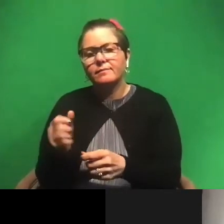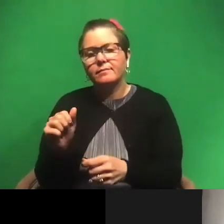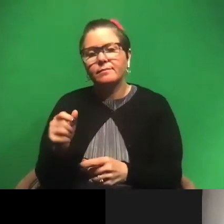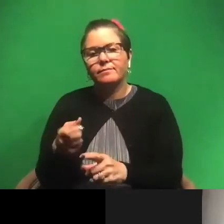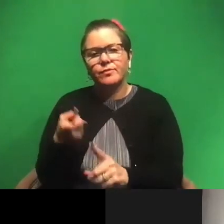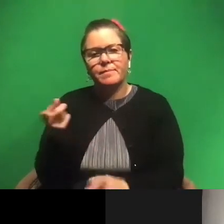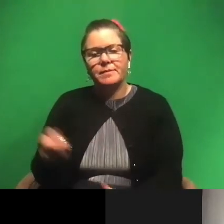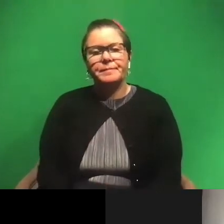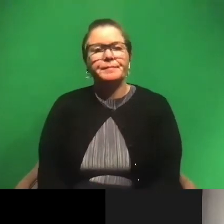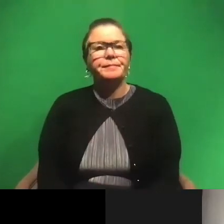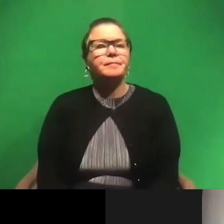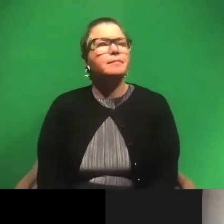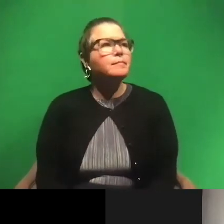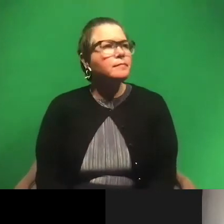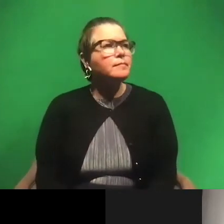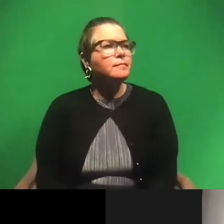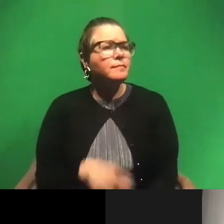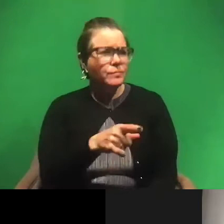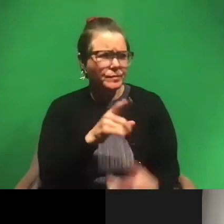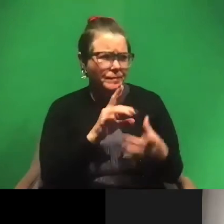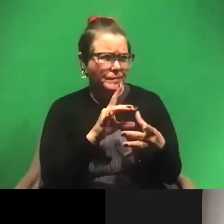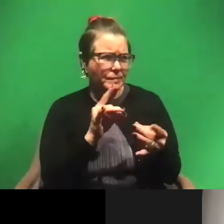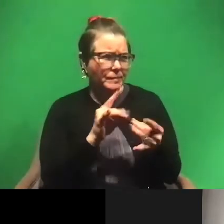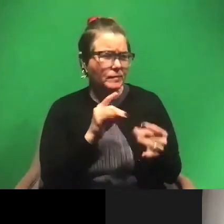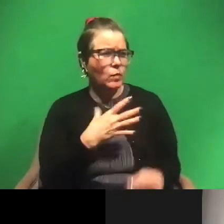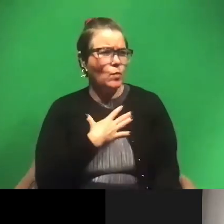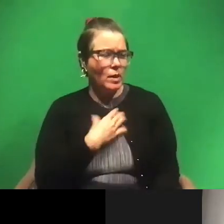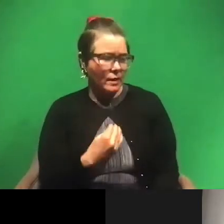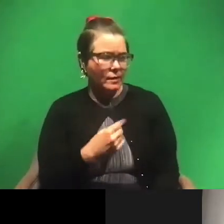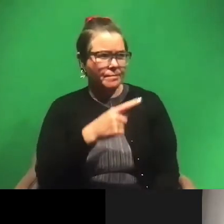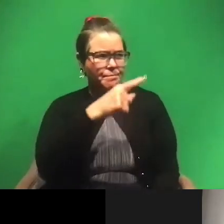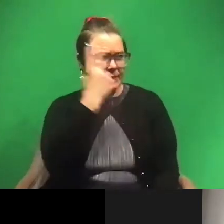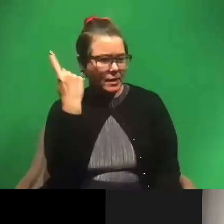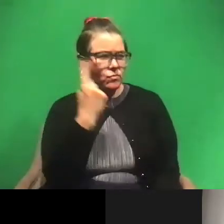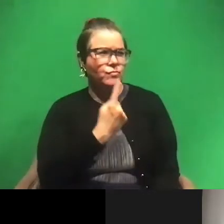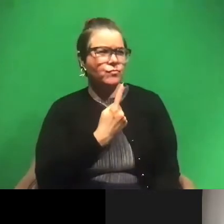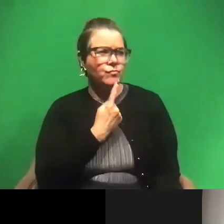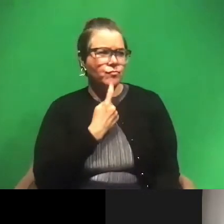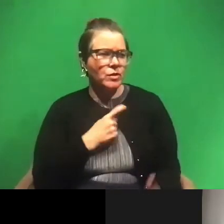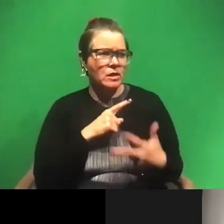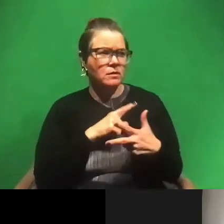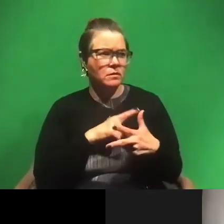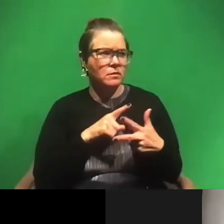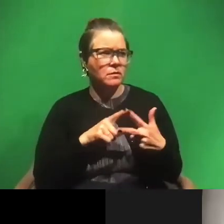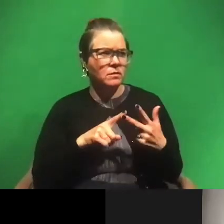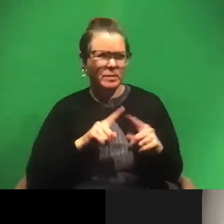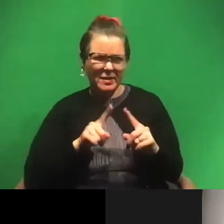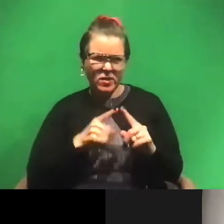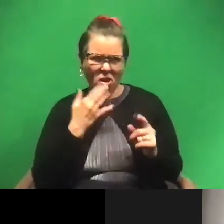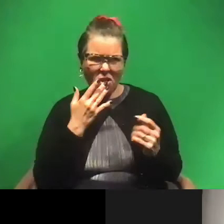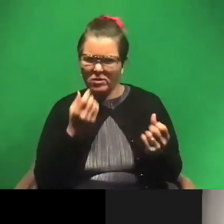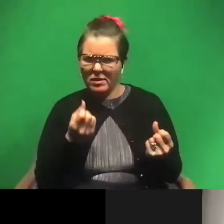cool. So you've mentioned now white abalone, black abalone, red abalone. How many colors can there be